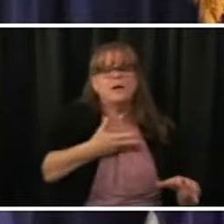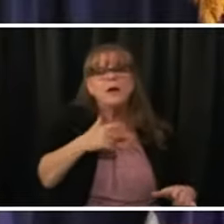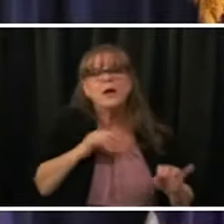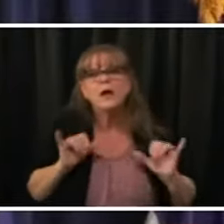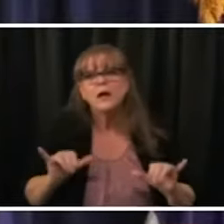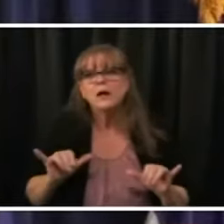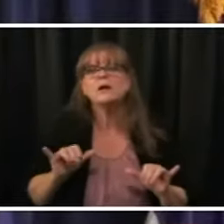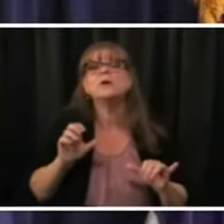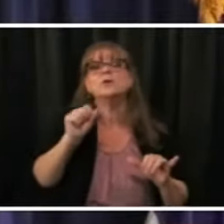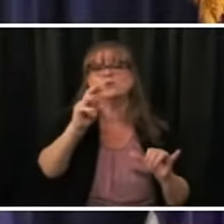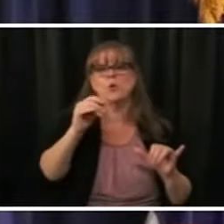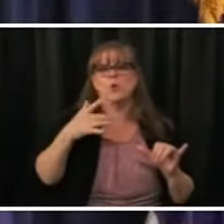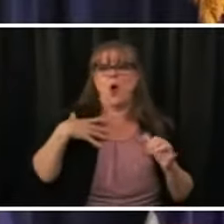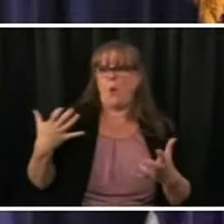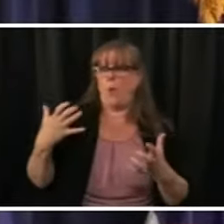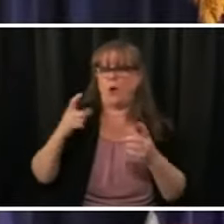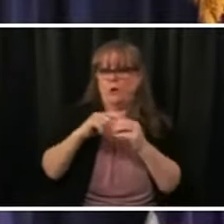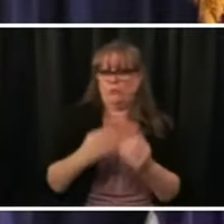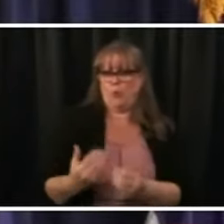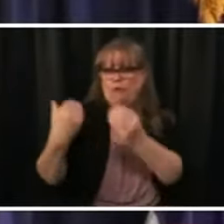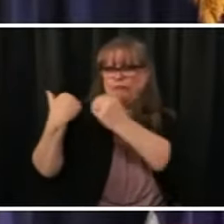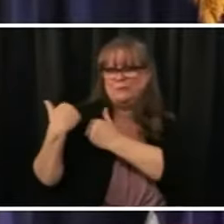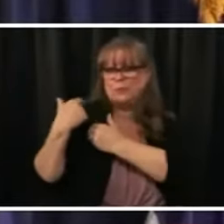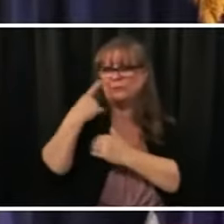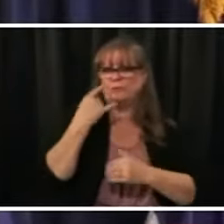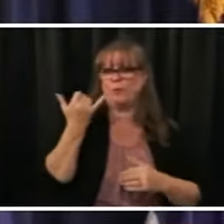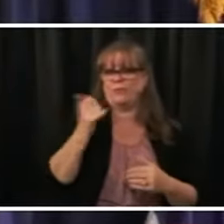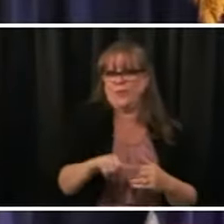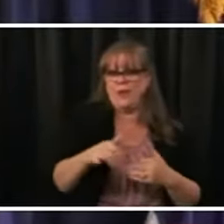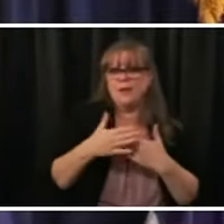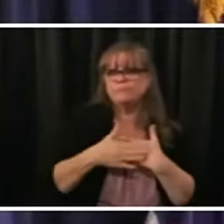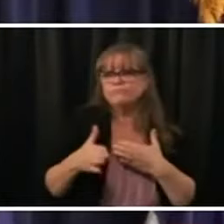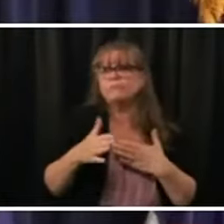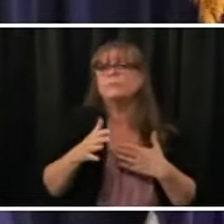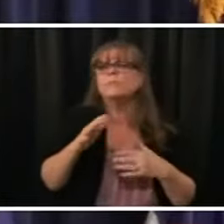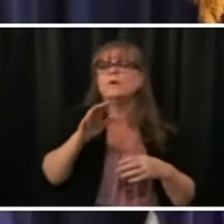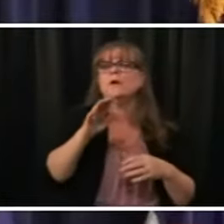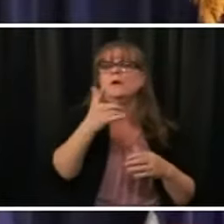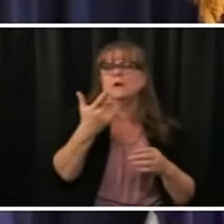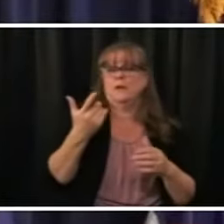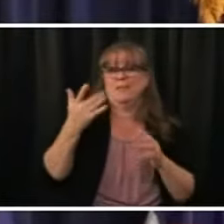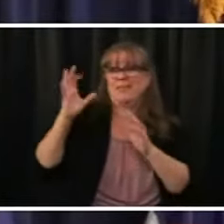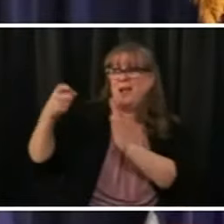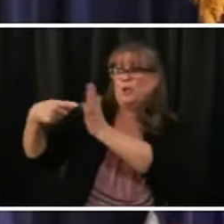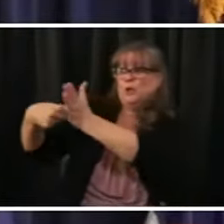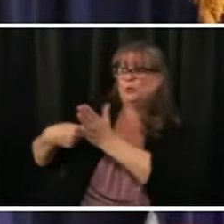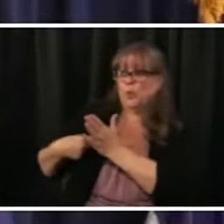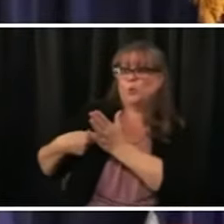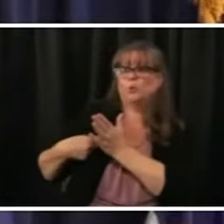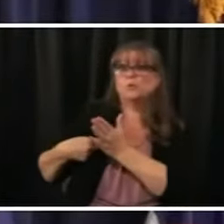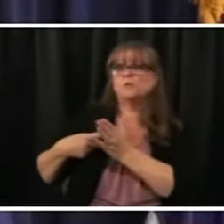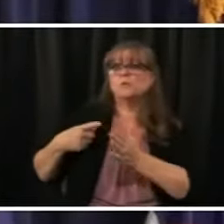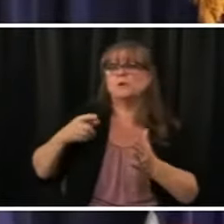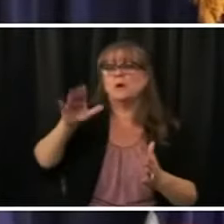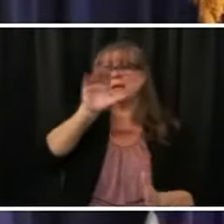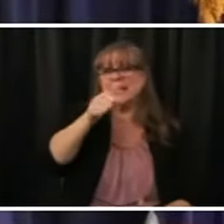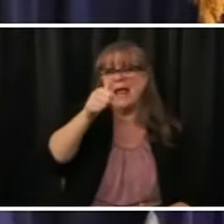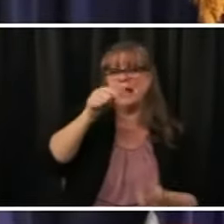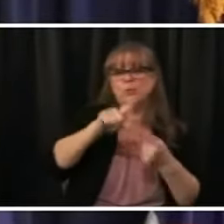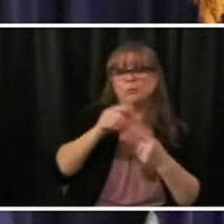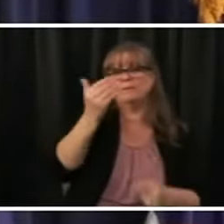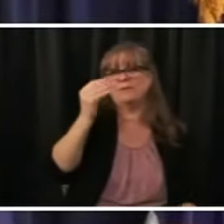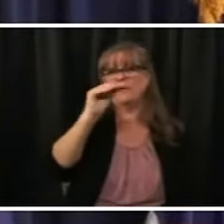visibility. But that's all of that combined just represents, maybe 10 or 15% of the total number of vaccines.